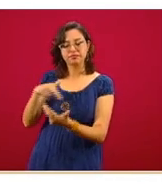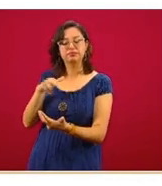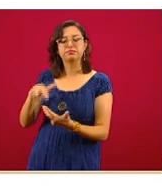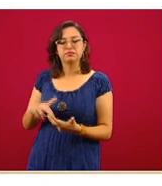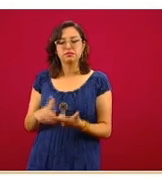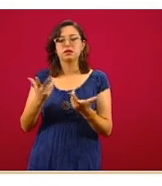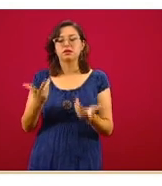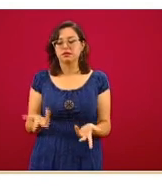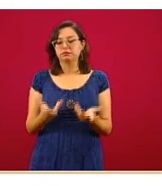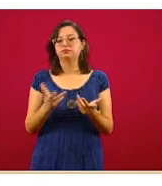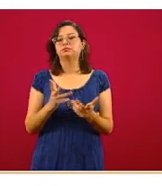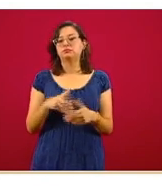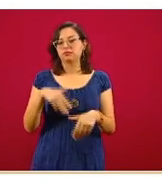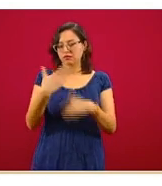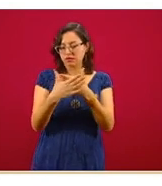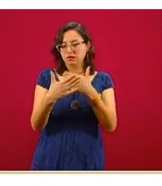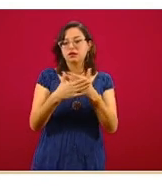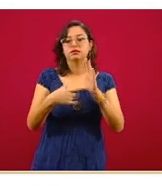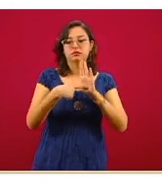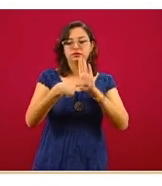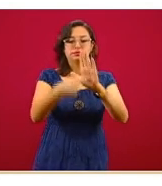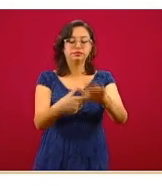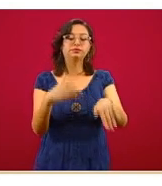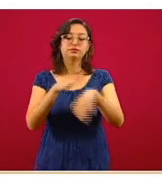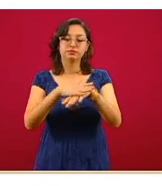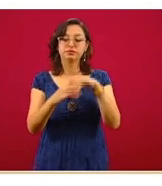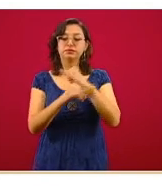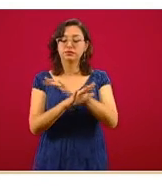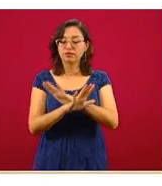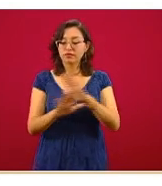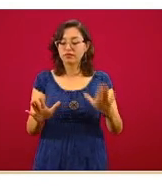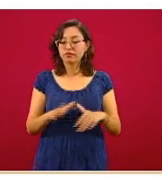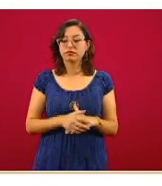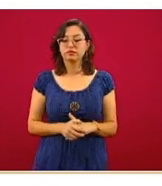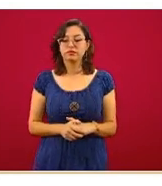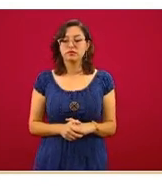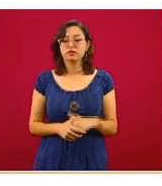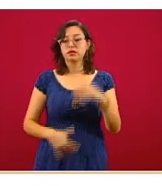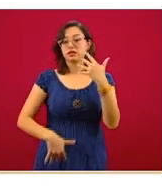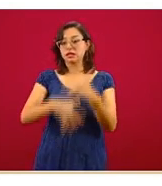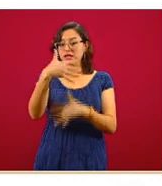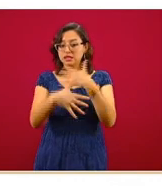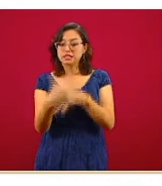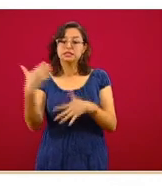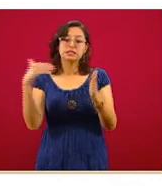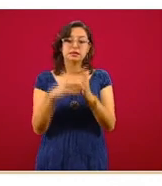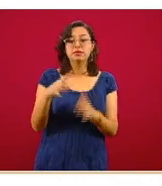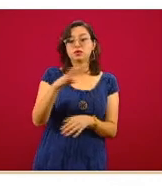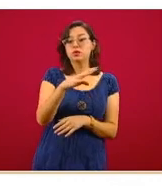unequally through the different states of our country.